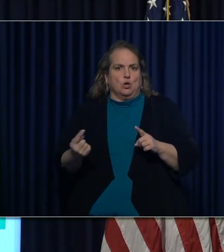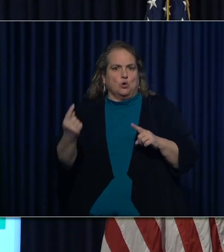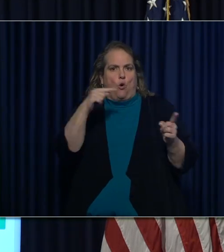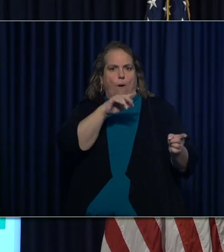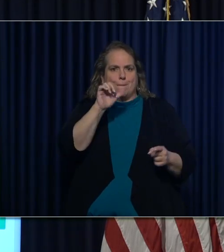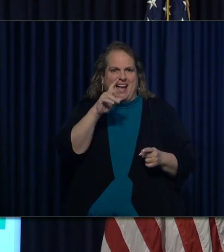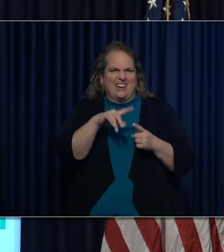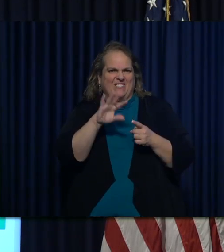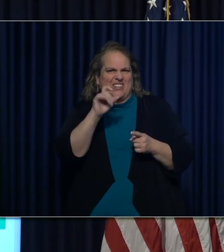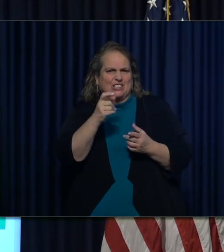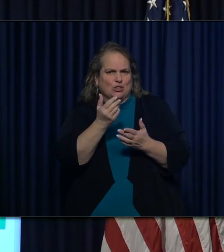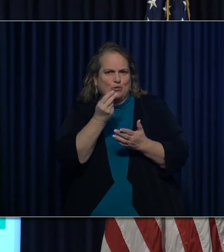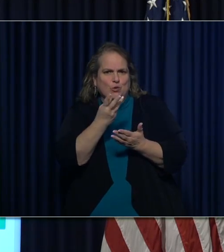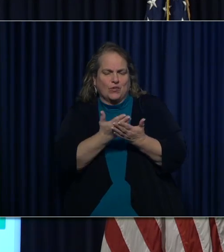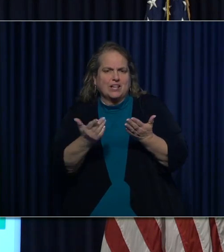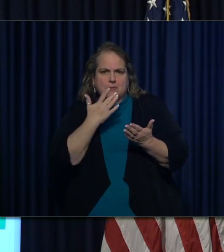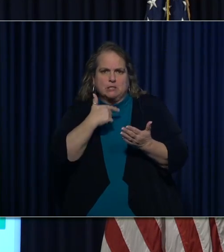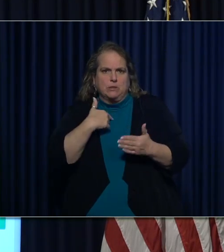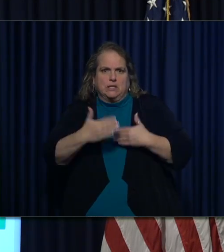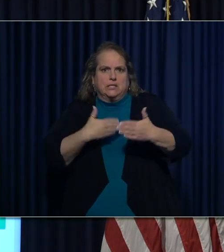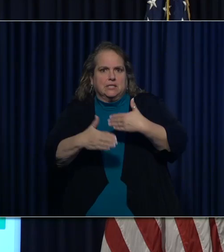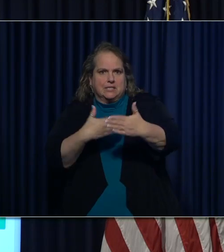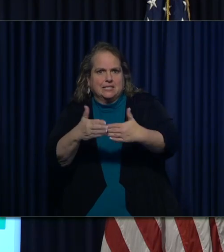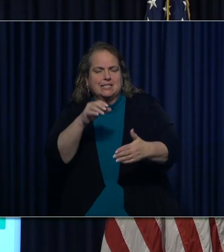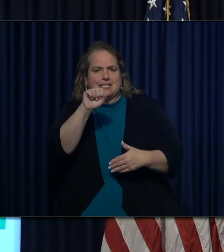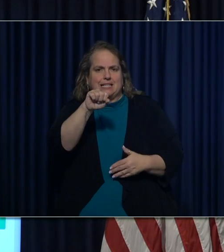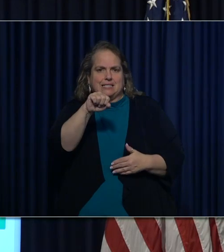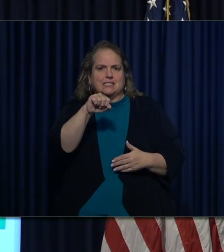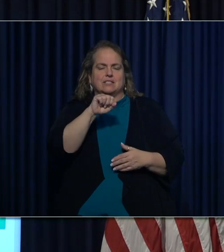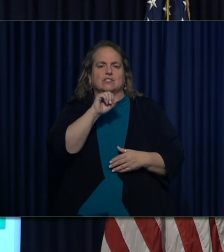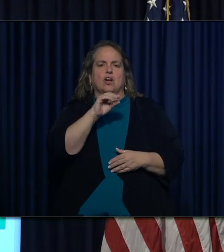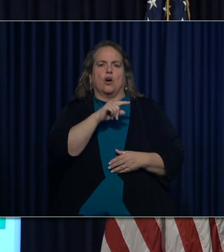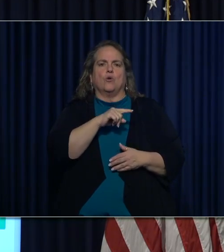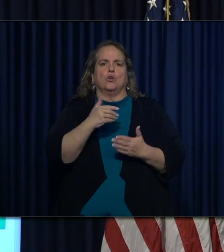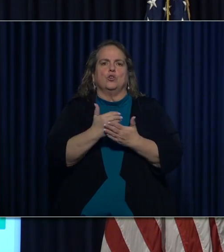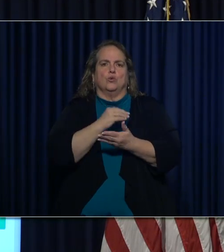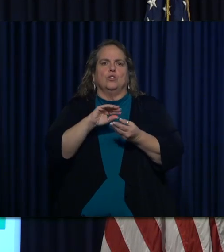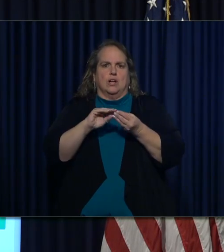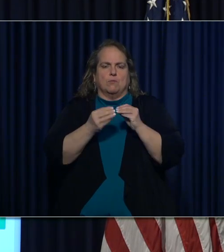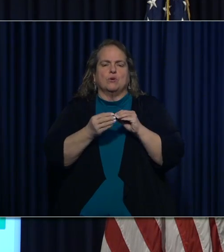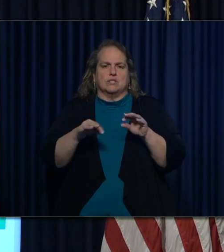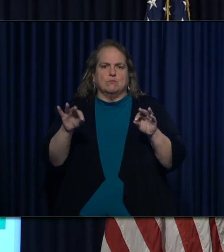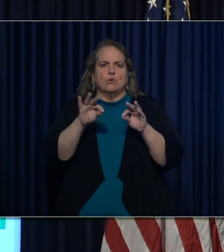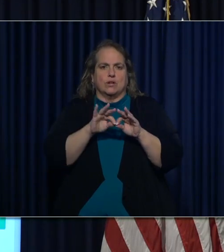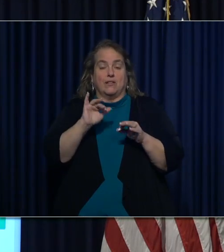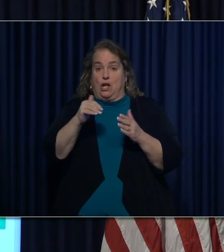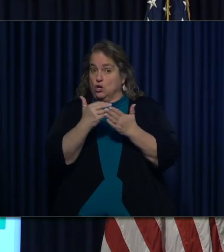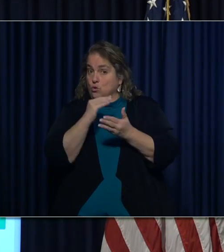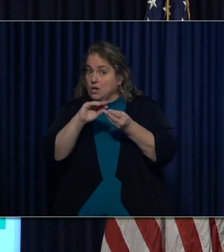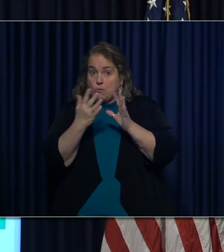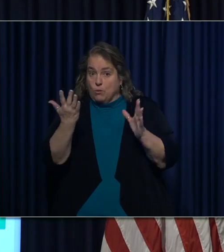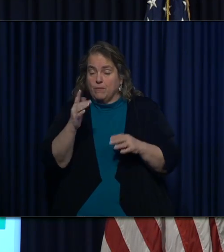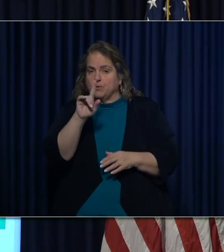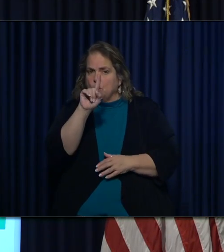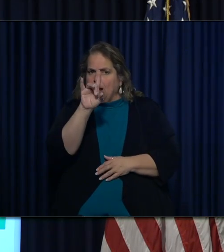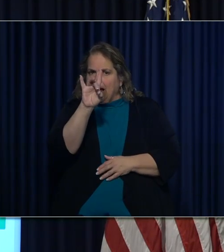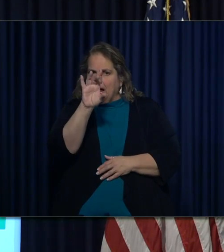and fix a few things as we go, but we're moving really fast, but we need to. So that new number again is